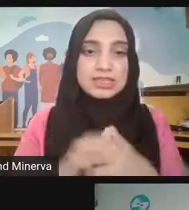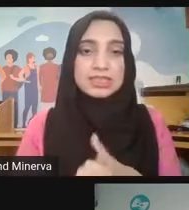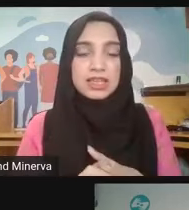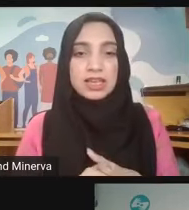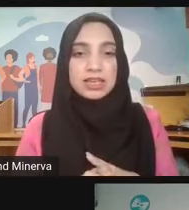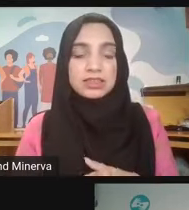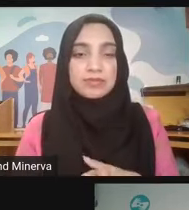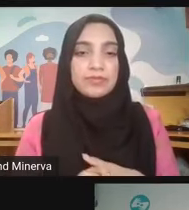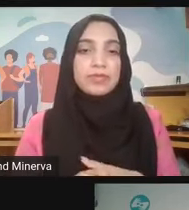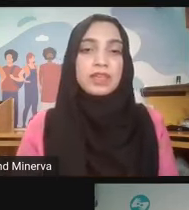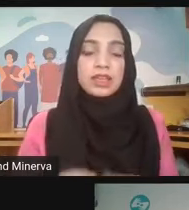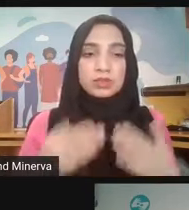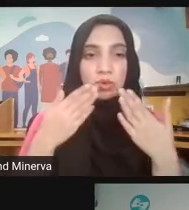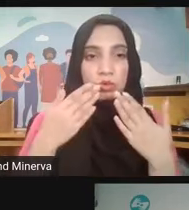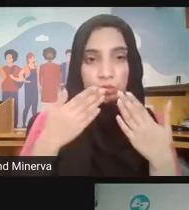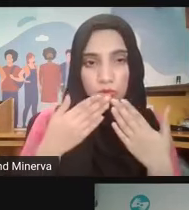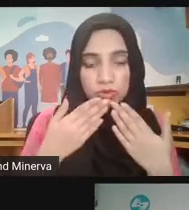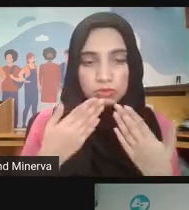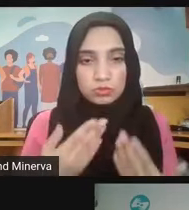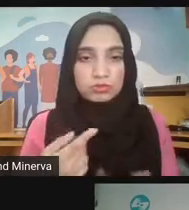course colleges as well.